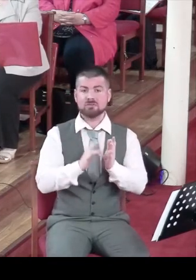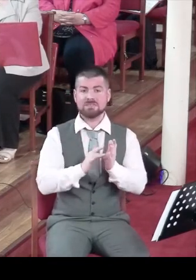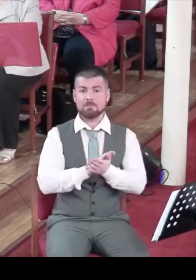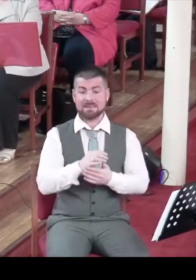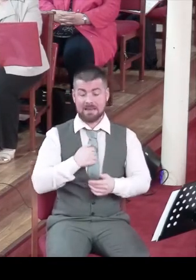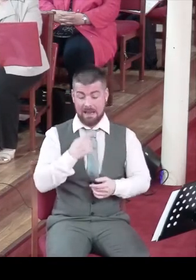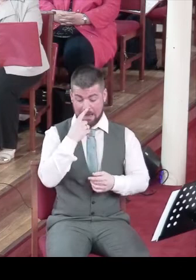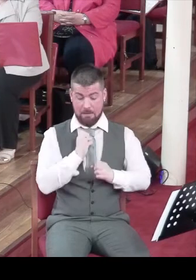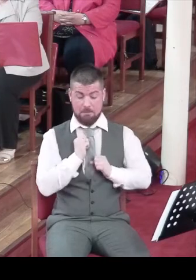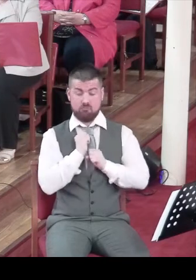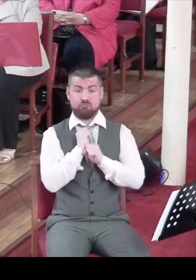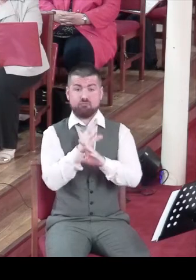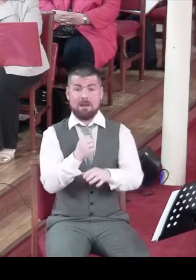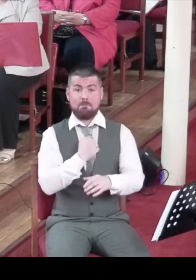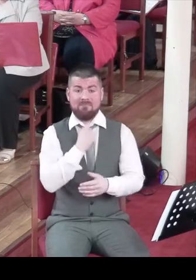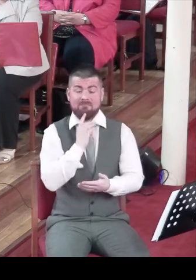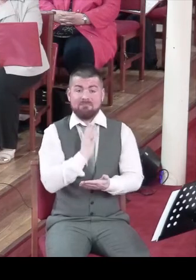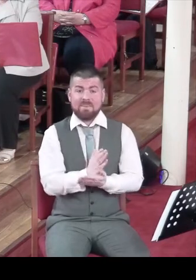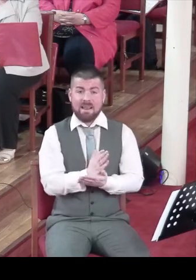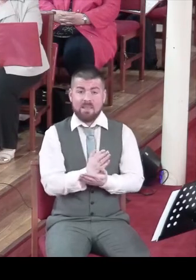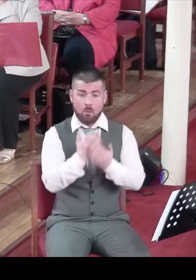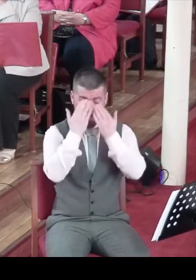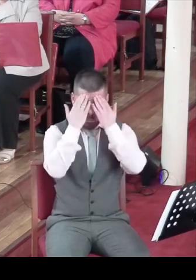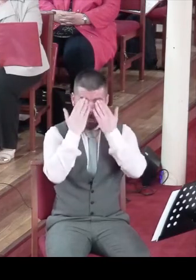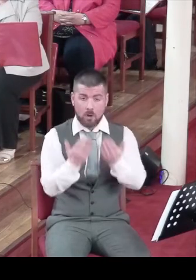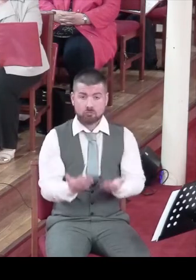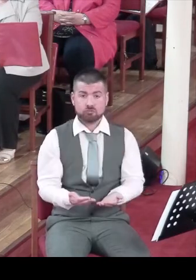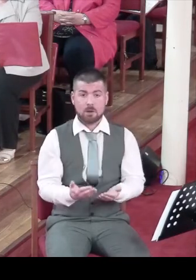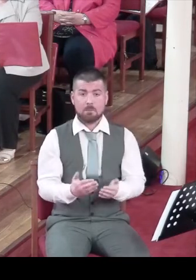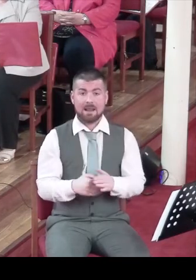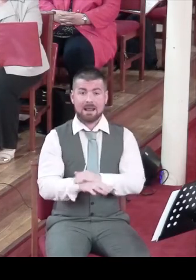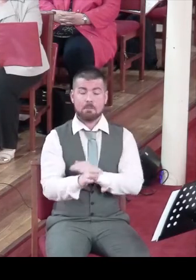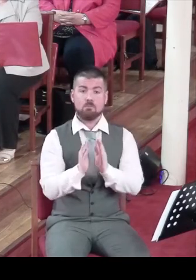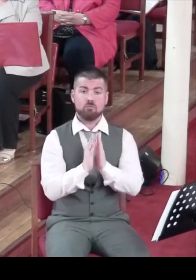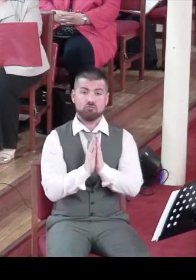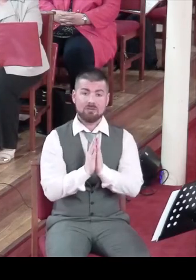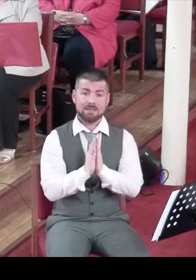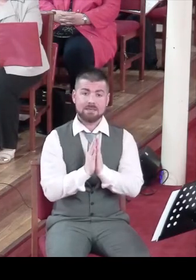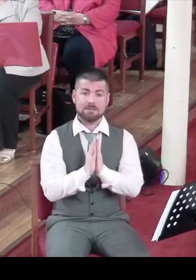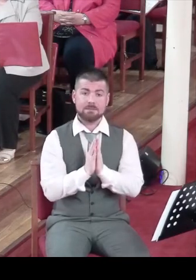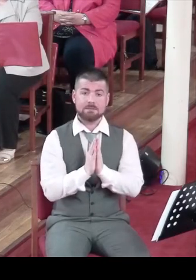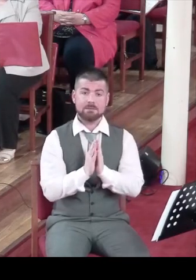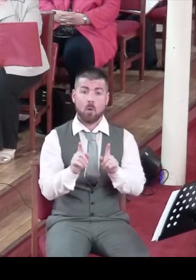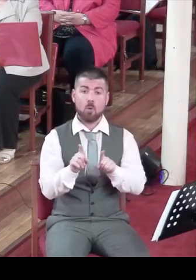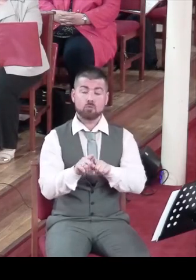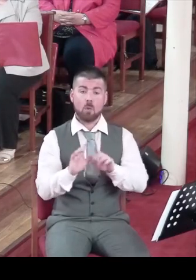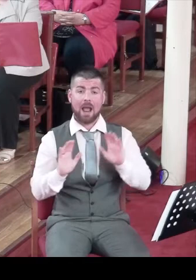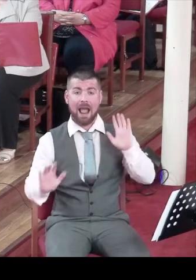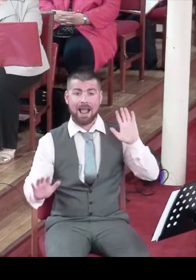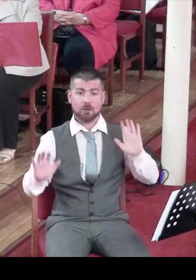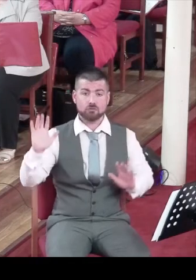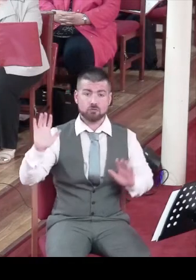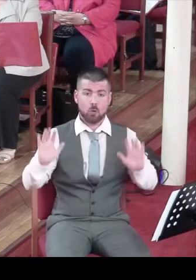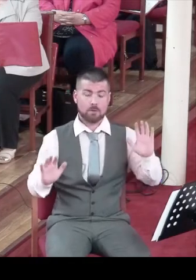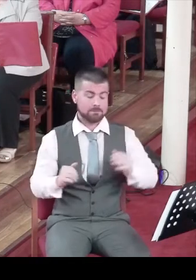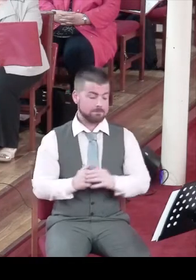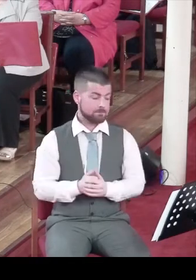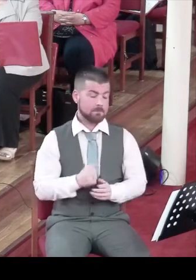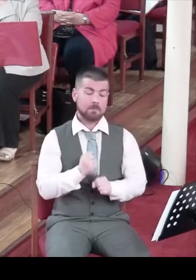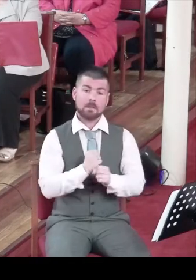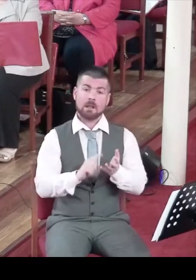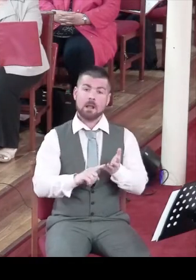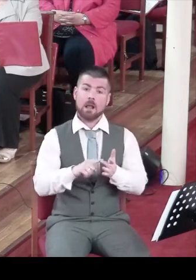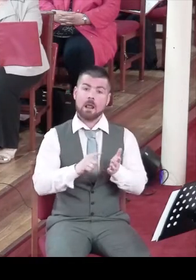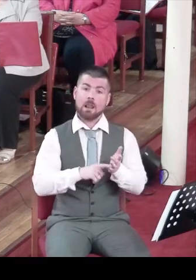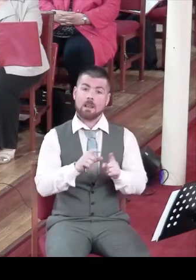express their faith in worship, in prayer, and in action. The Guild is actually one